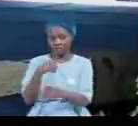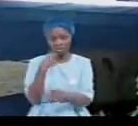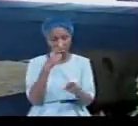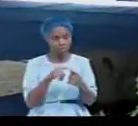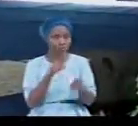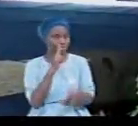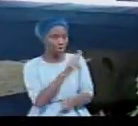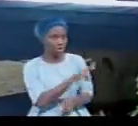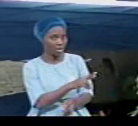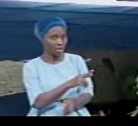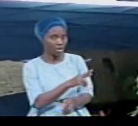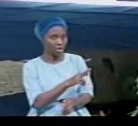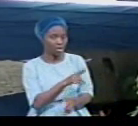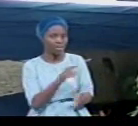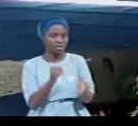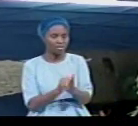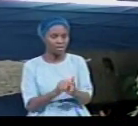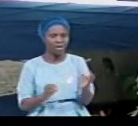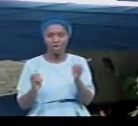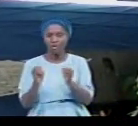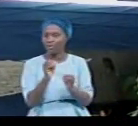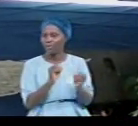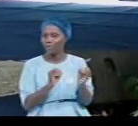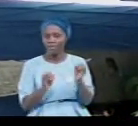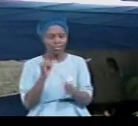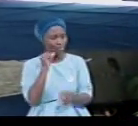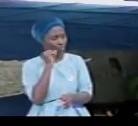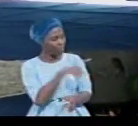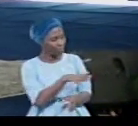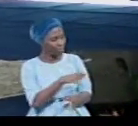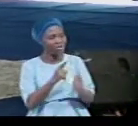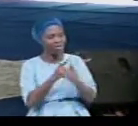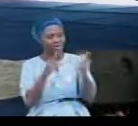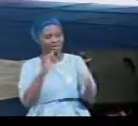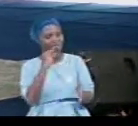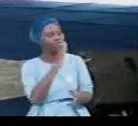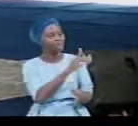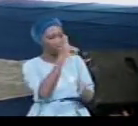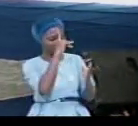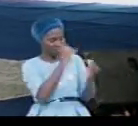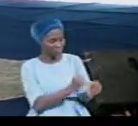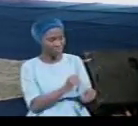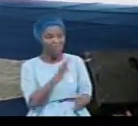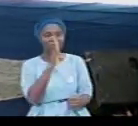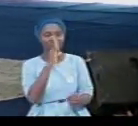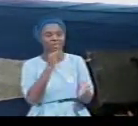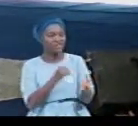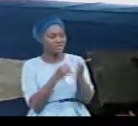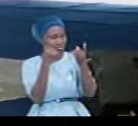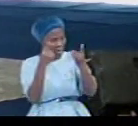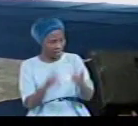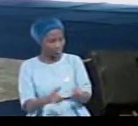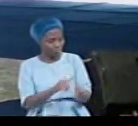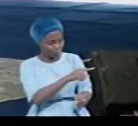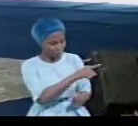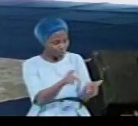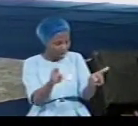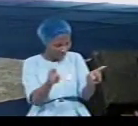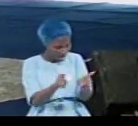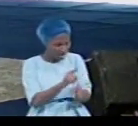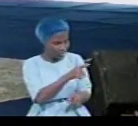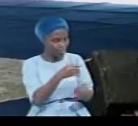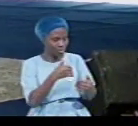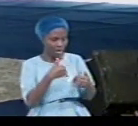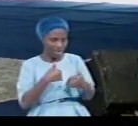O woman, great is thy faith. Be it unto thee as thou